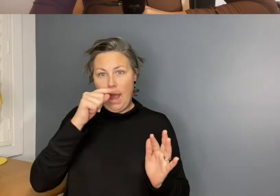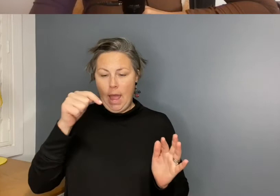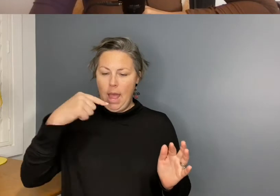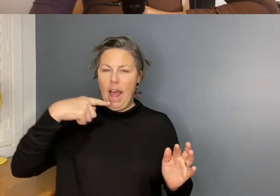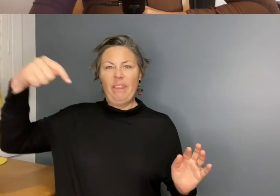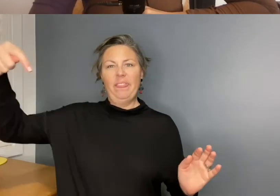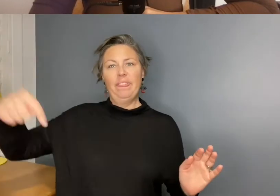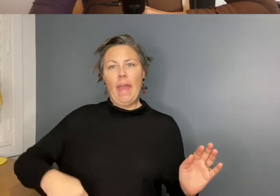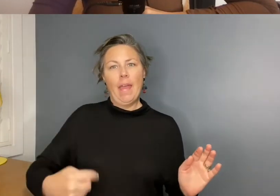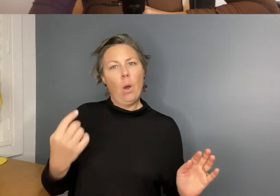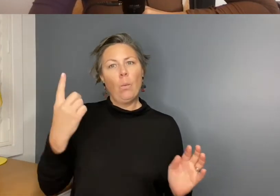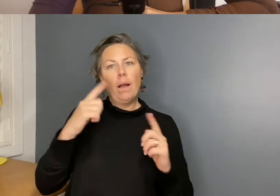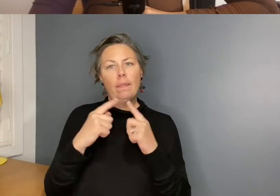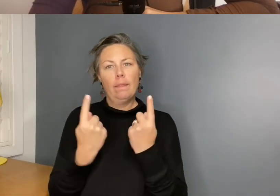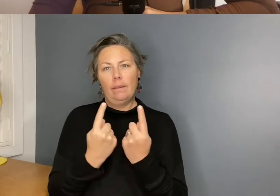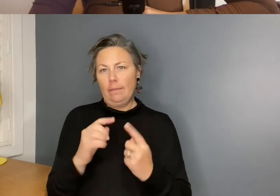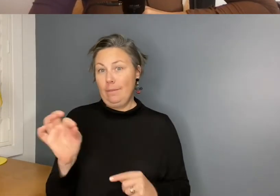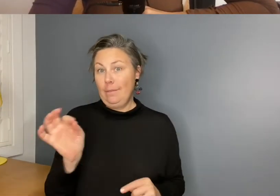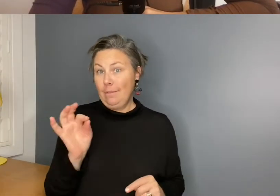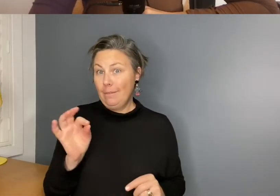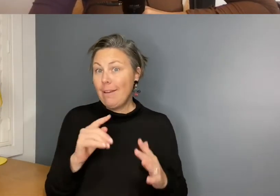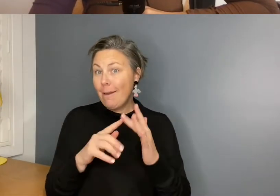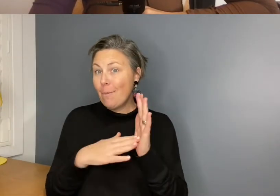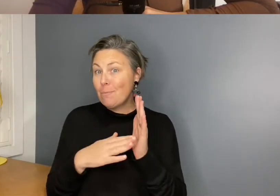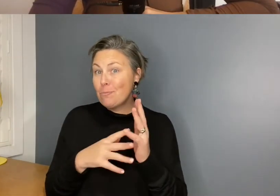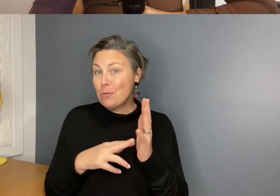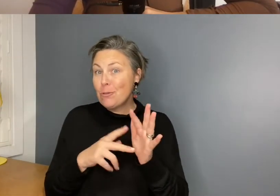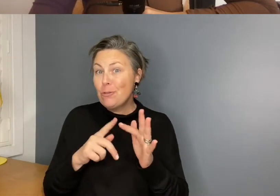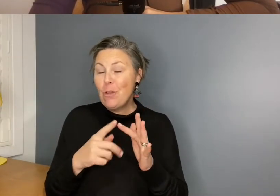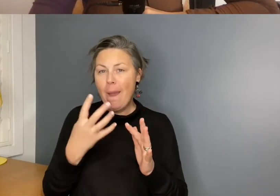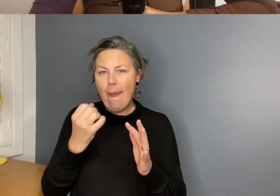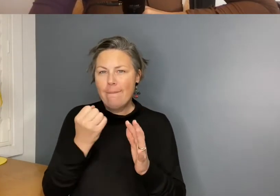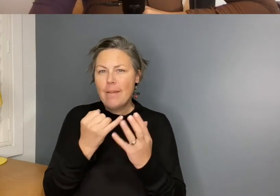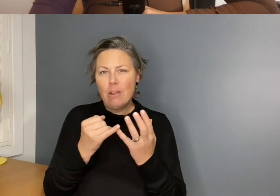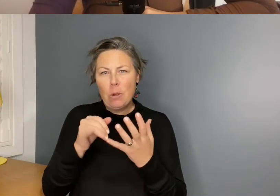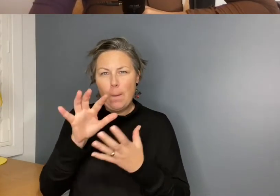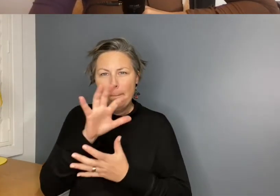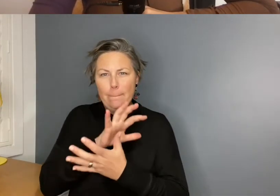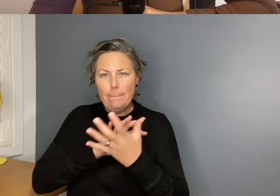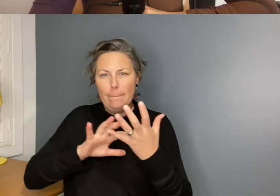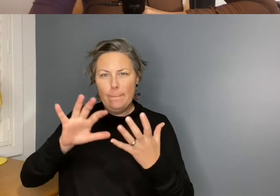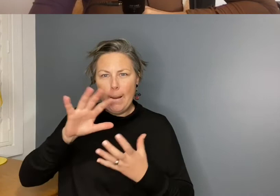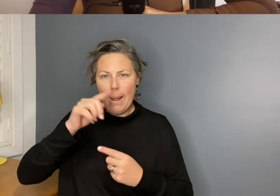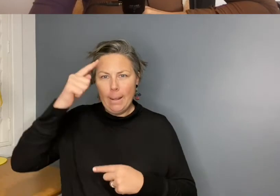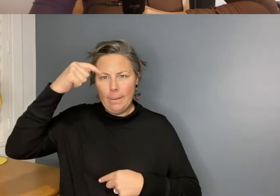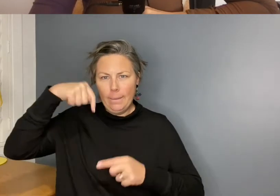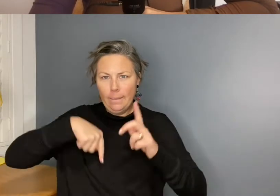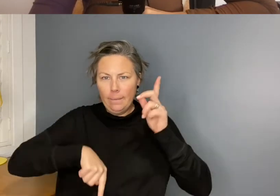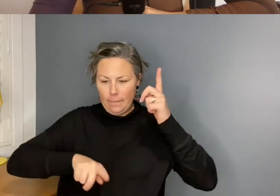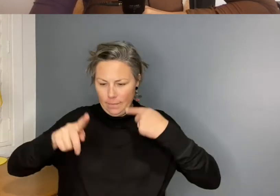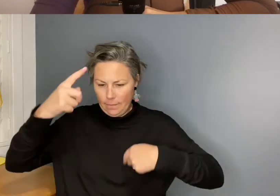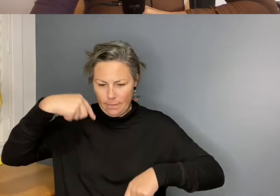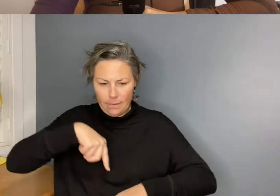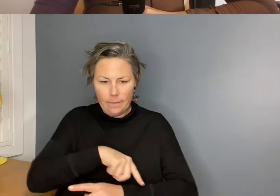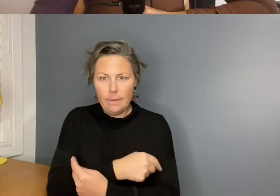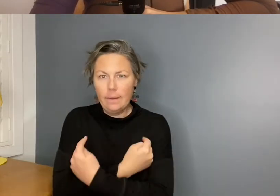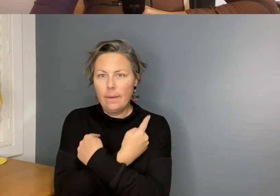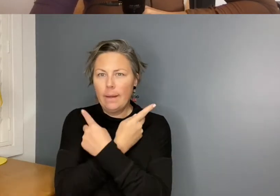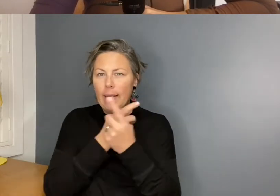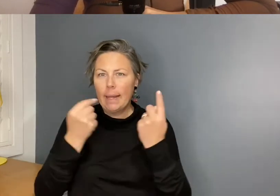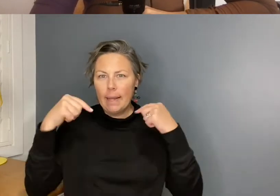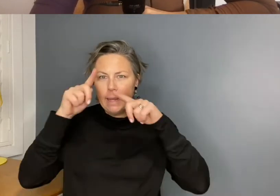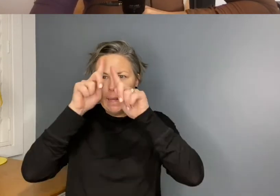want to boil it down, the immune system is a complex messaging system where different chemicals